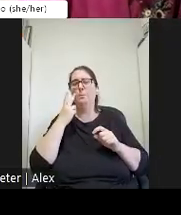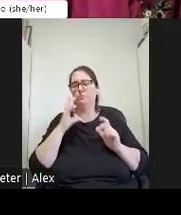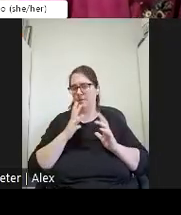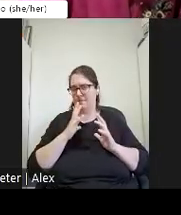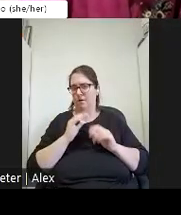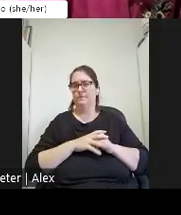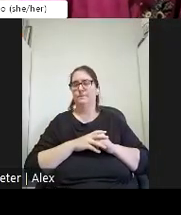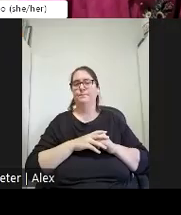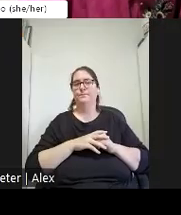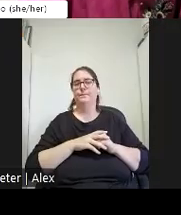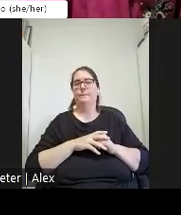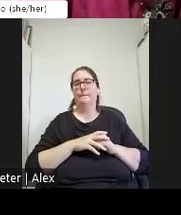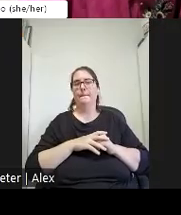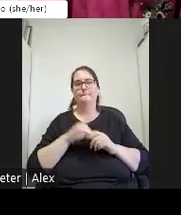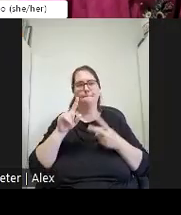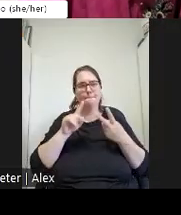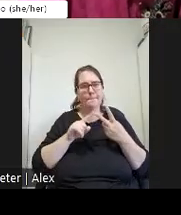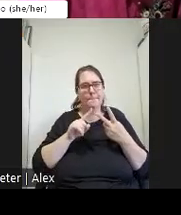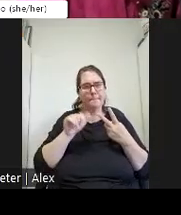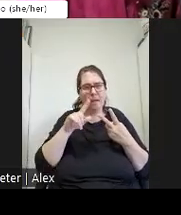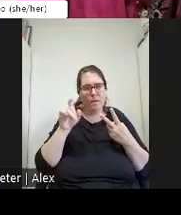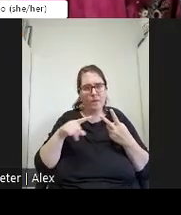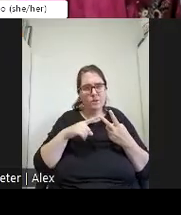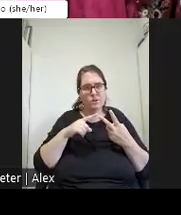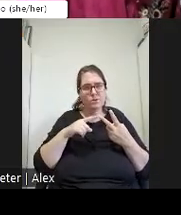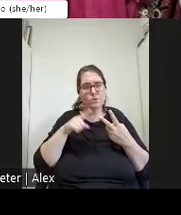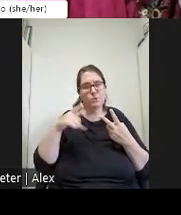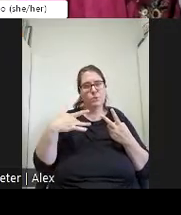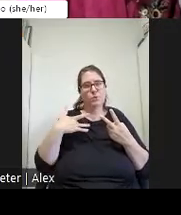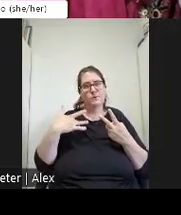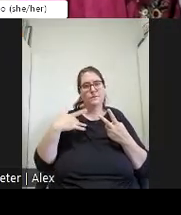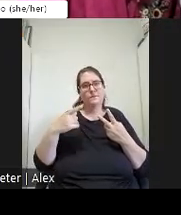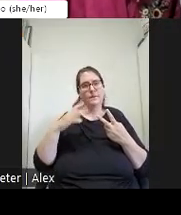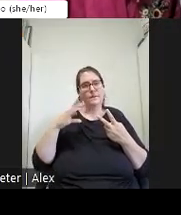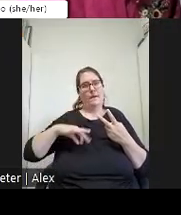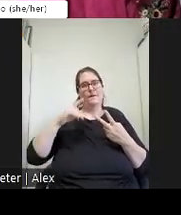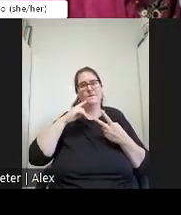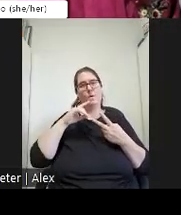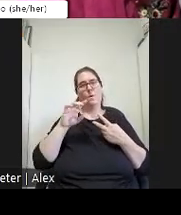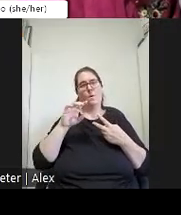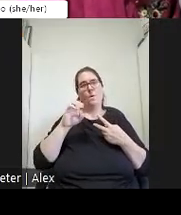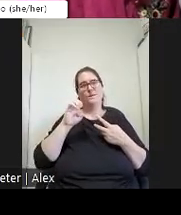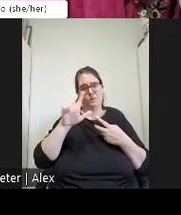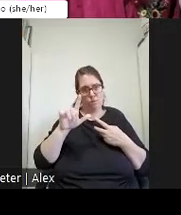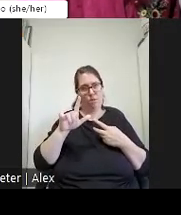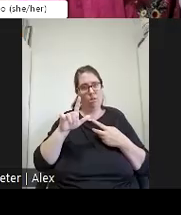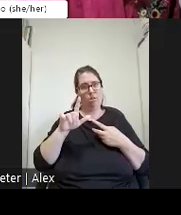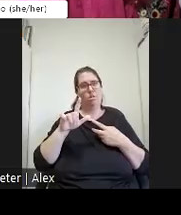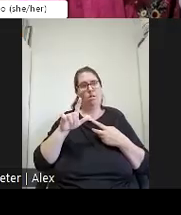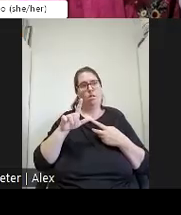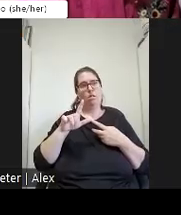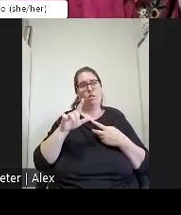And other question, Emma, is do you feel this would be useful for survivors of sexual violence or could be used in sexual